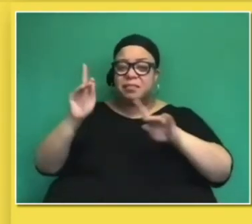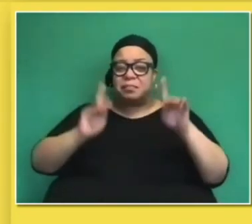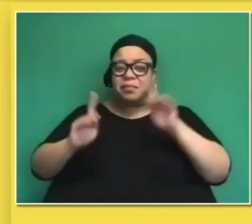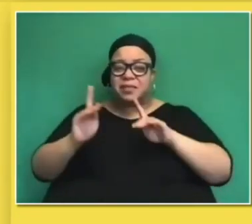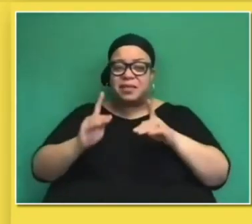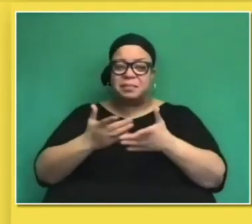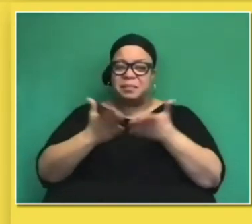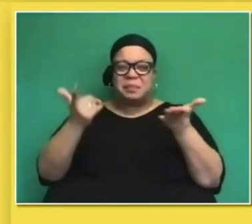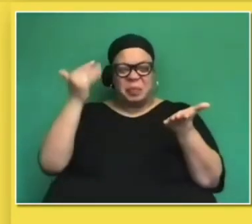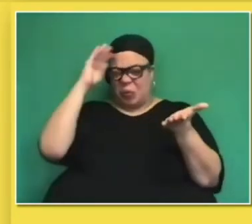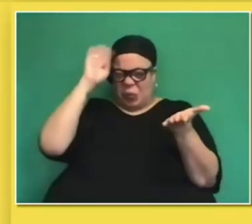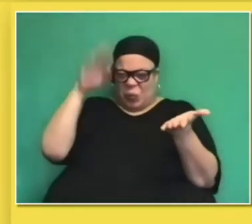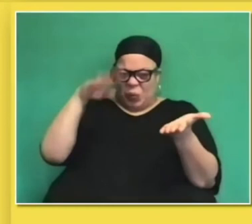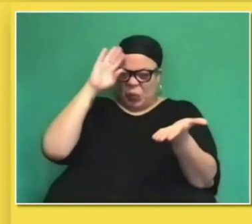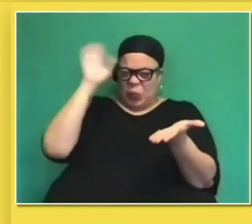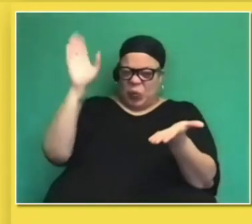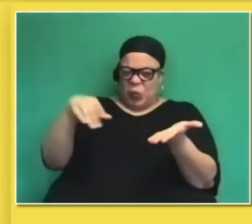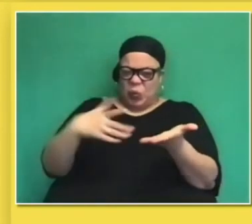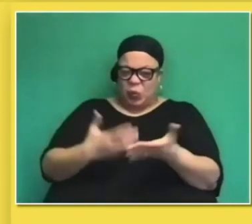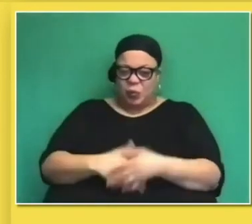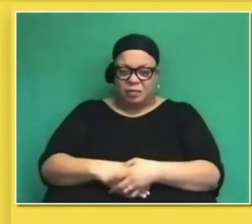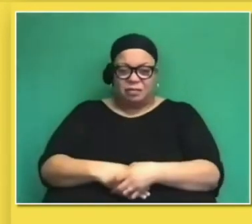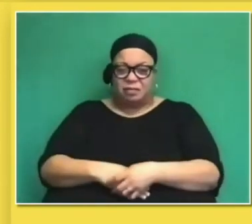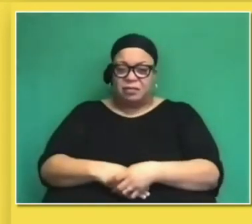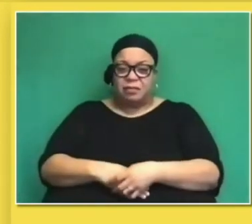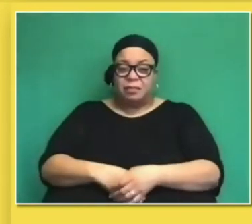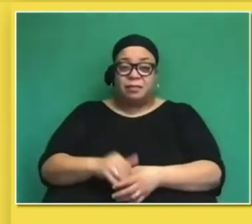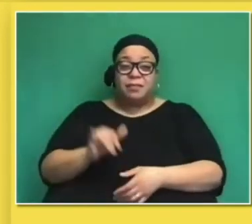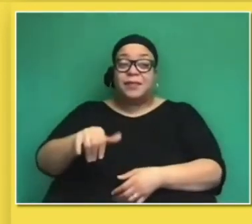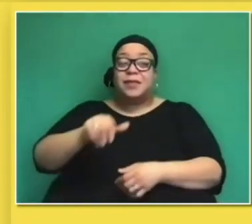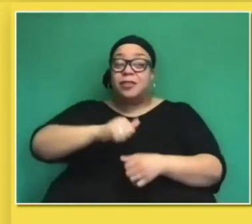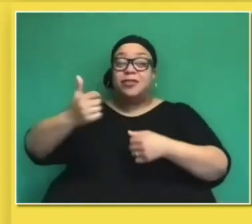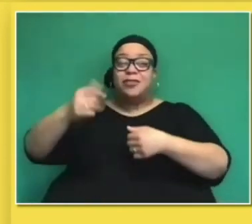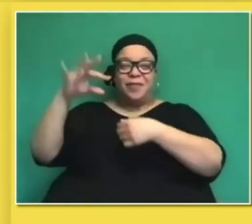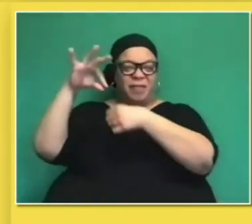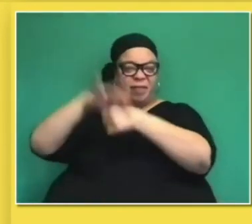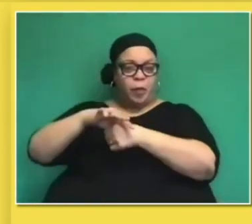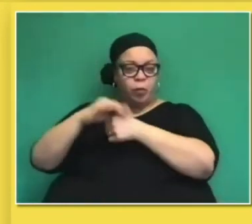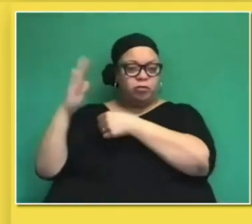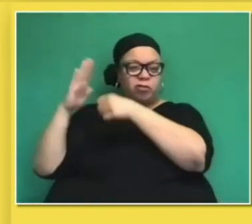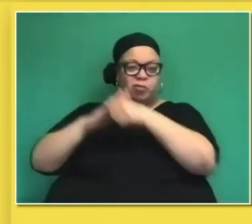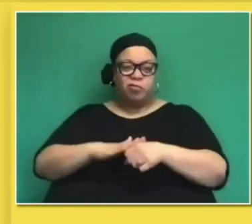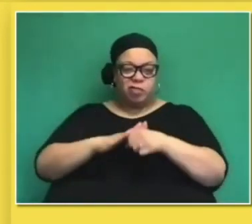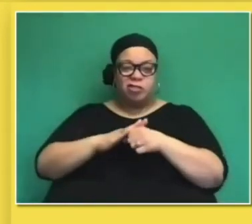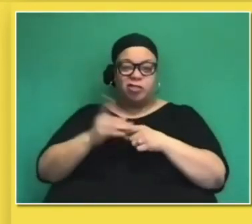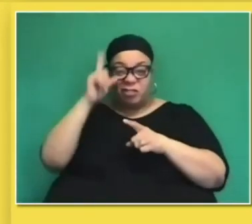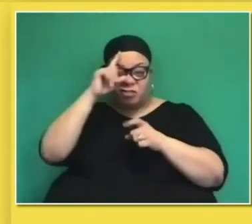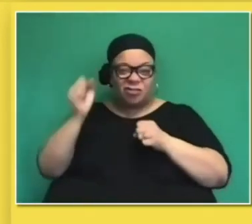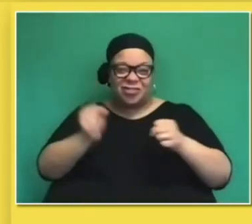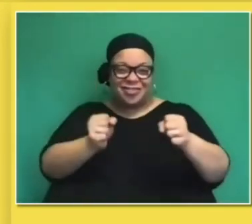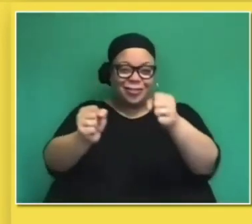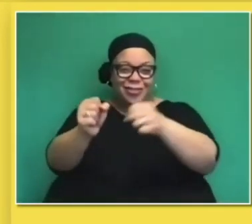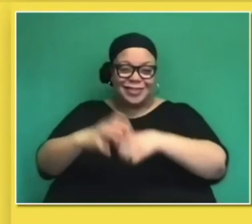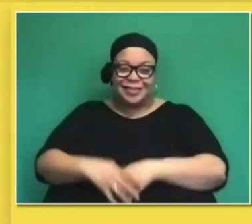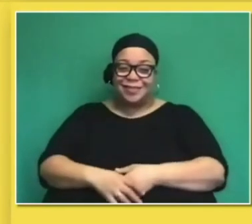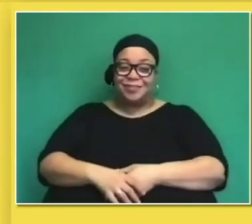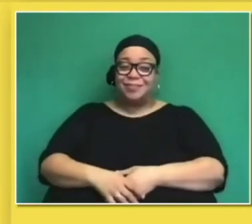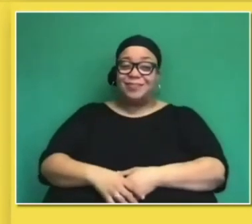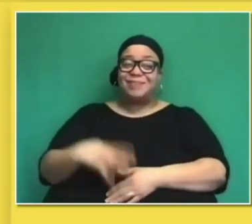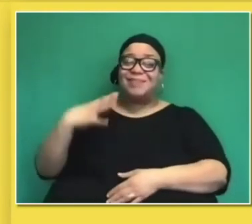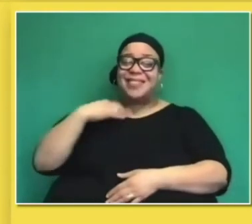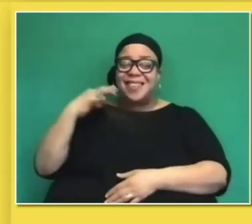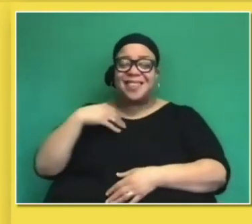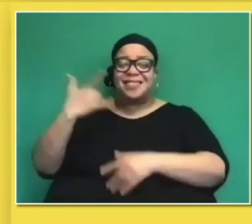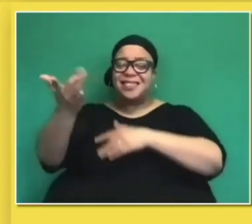Candidates not loudly or boldly calling for the needs and demands of the 140 million poor and low